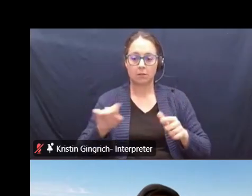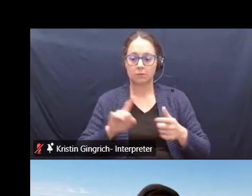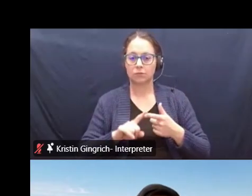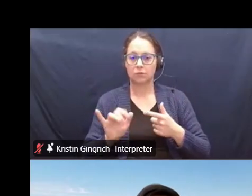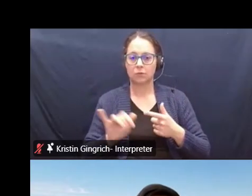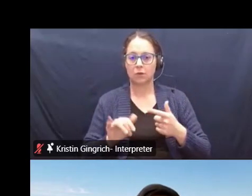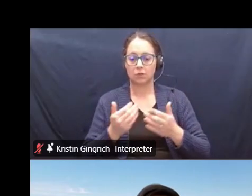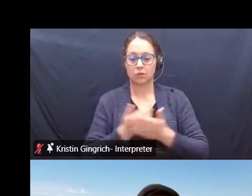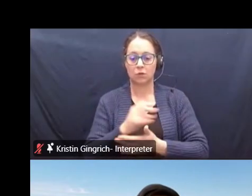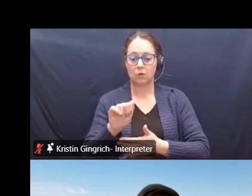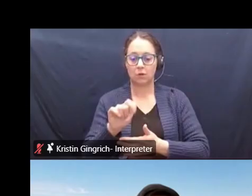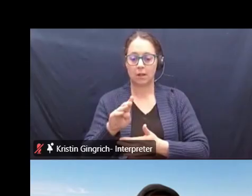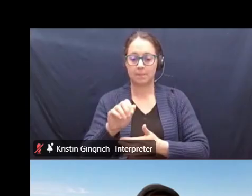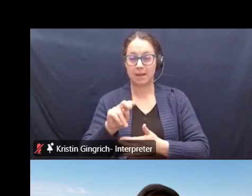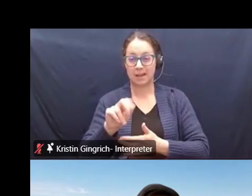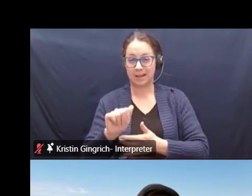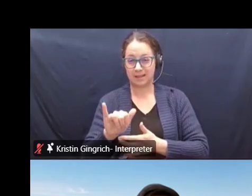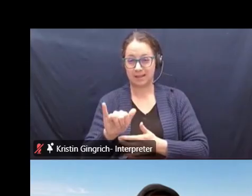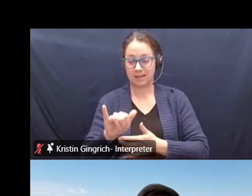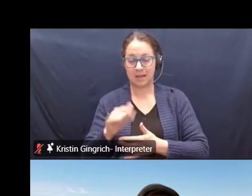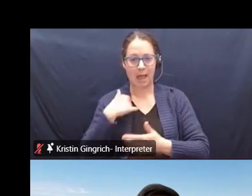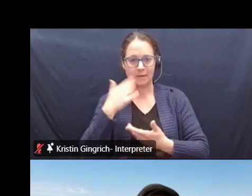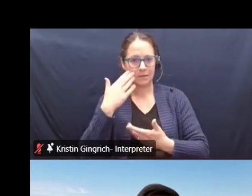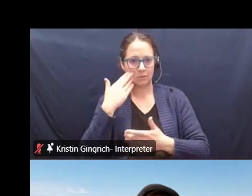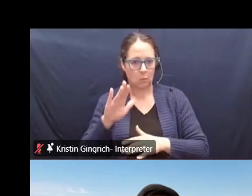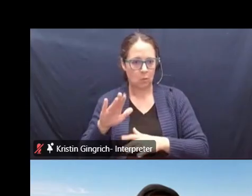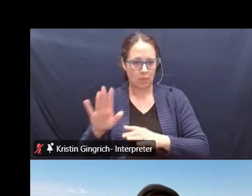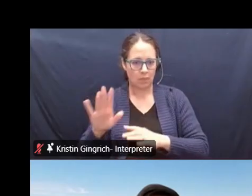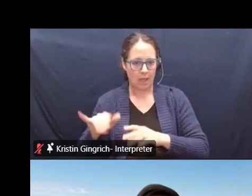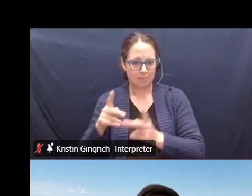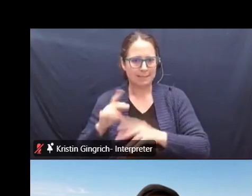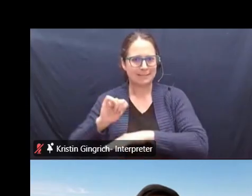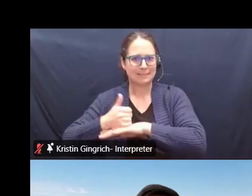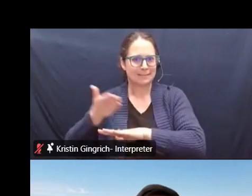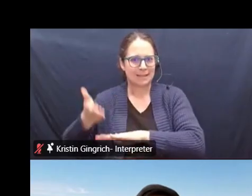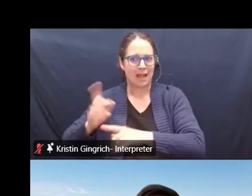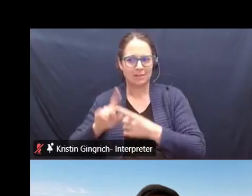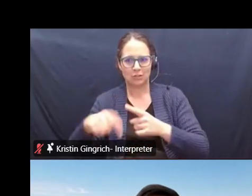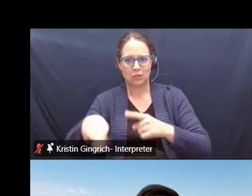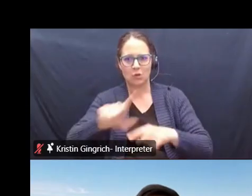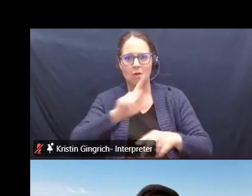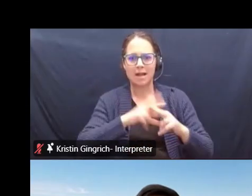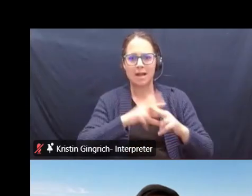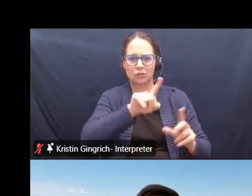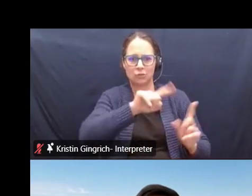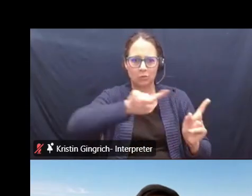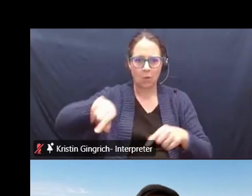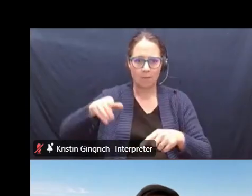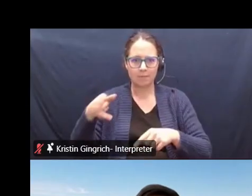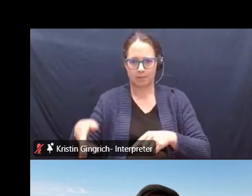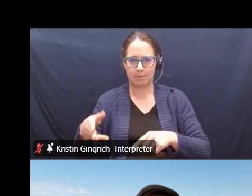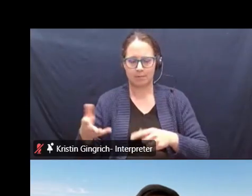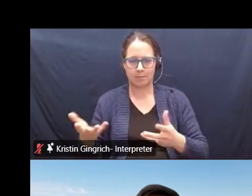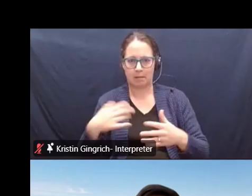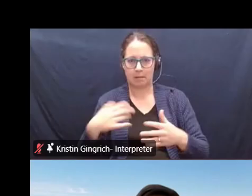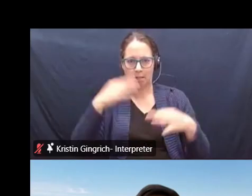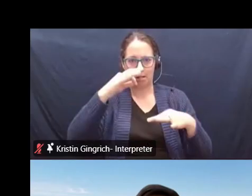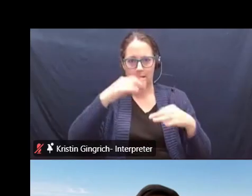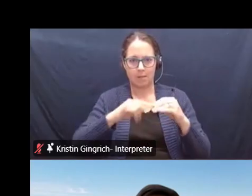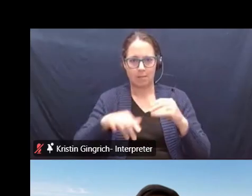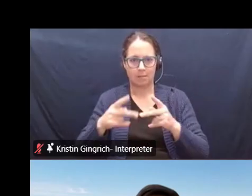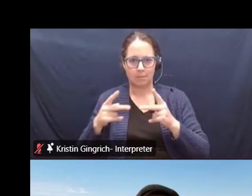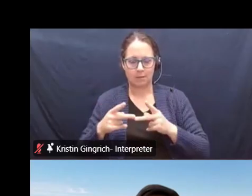Albany? I didn't even know that that place existed until you guys said you were going there. And so